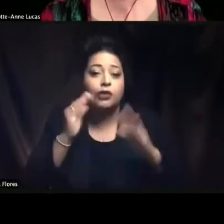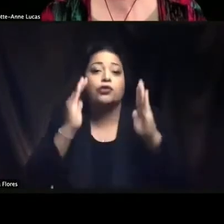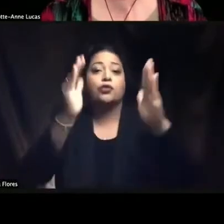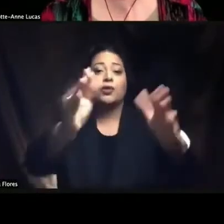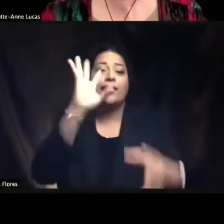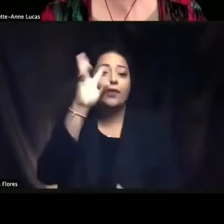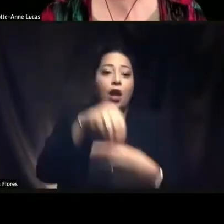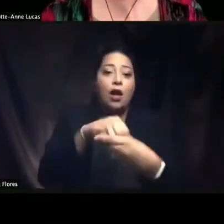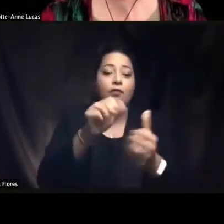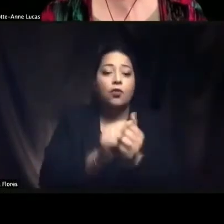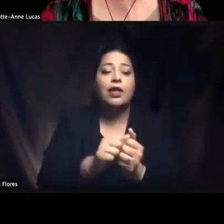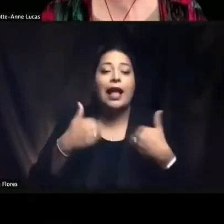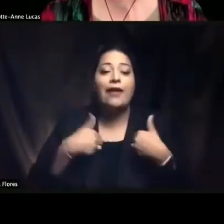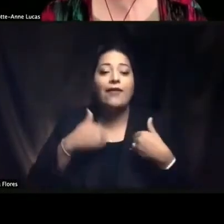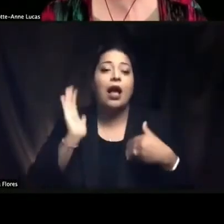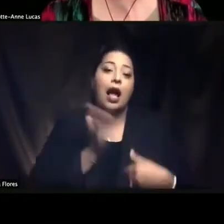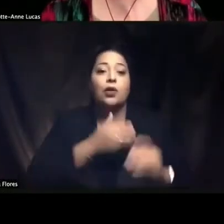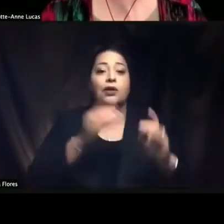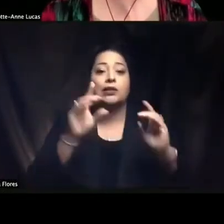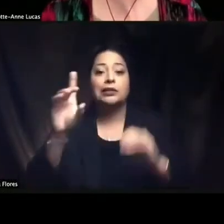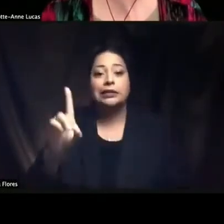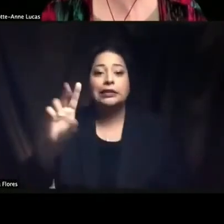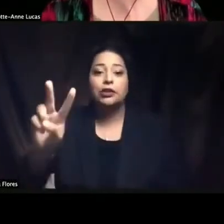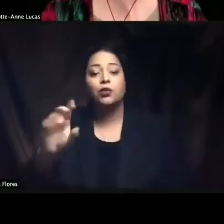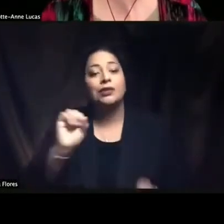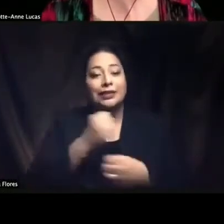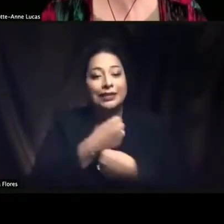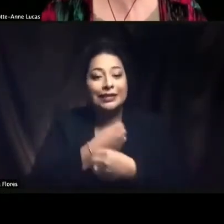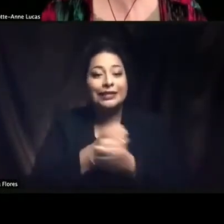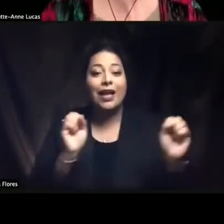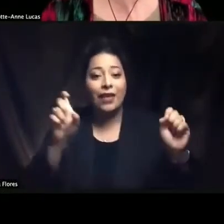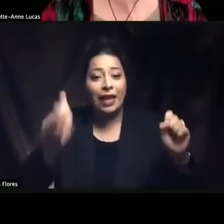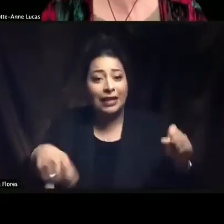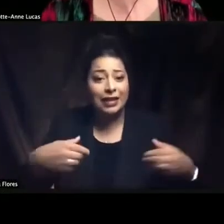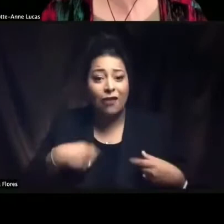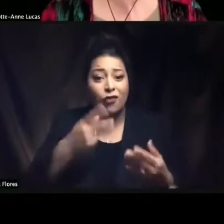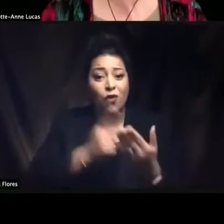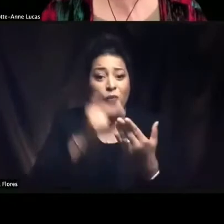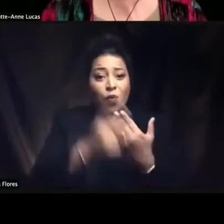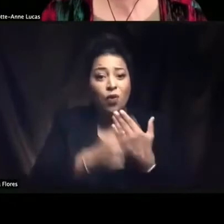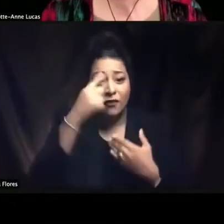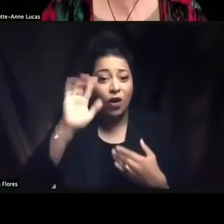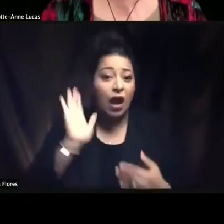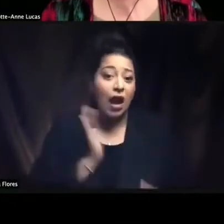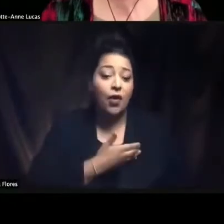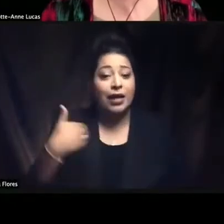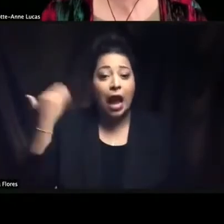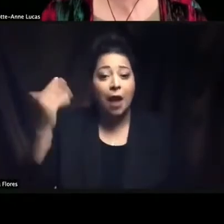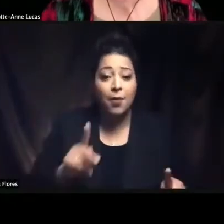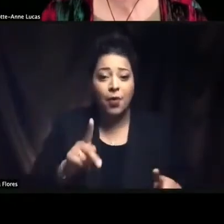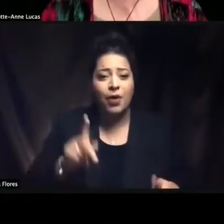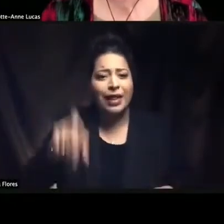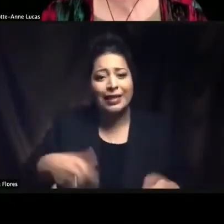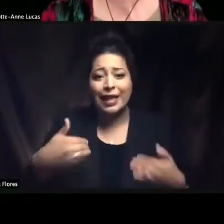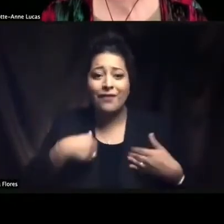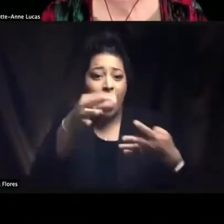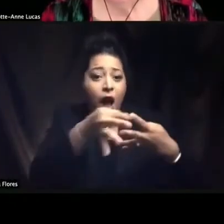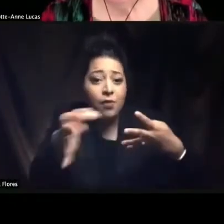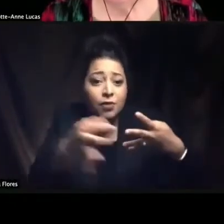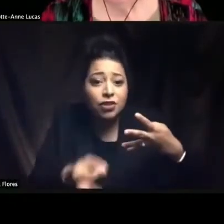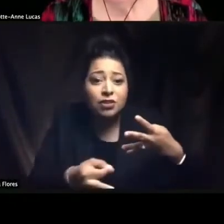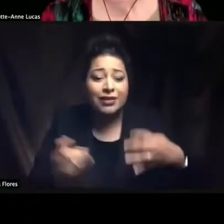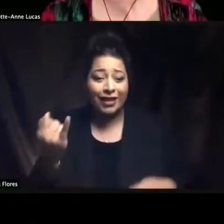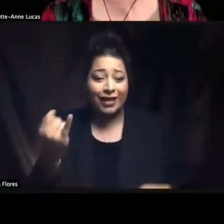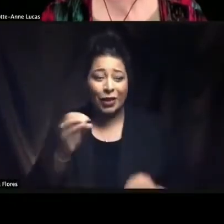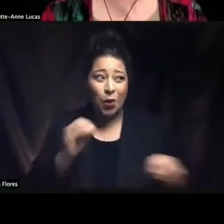in keeping our district safe. We also need programs for our youth to make sure they have options, because the lack of options is what often